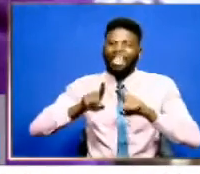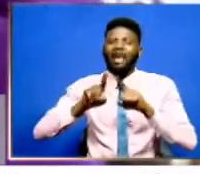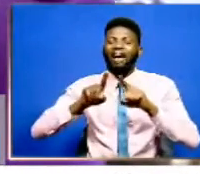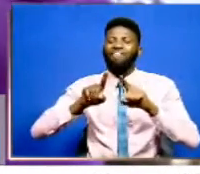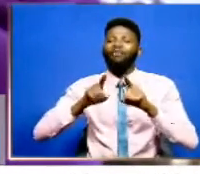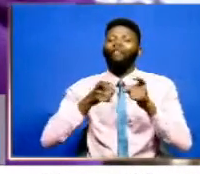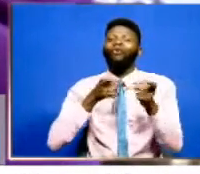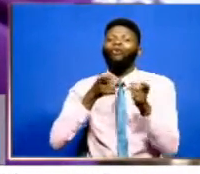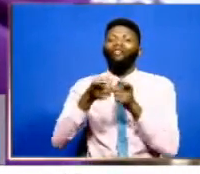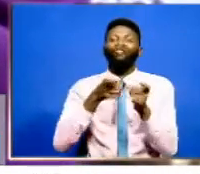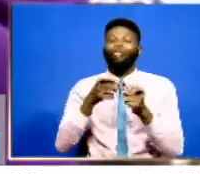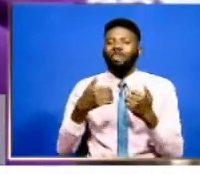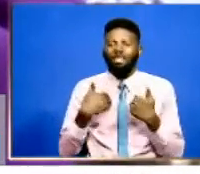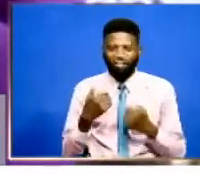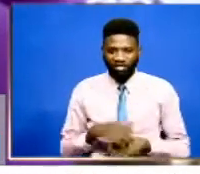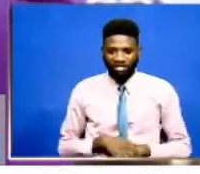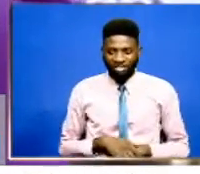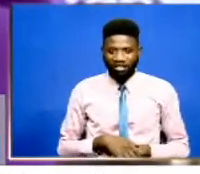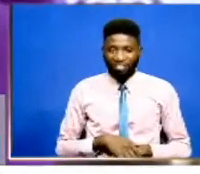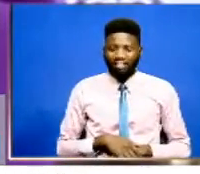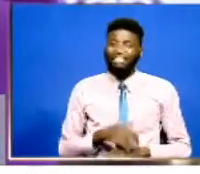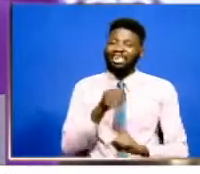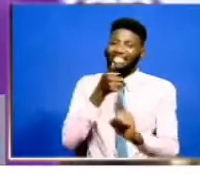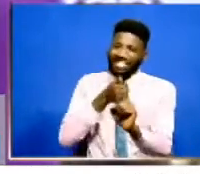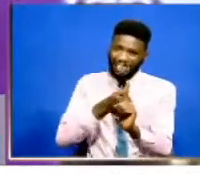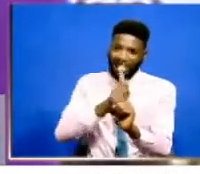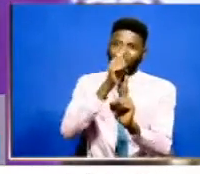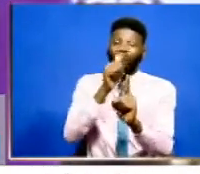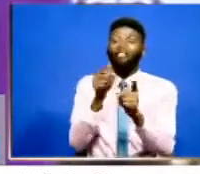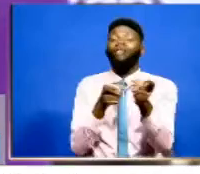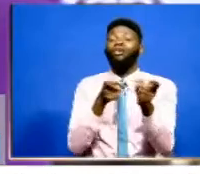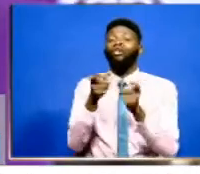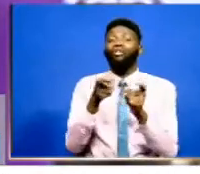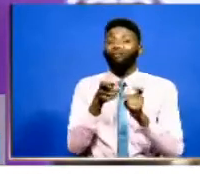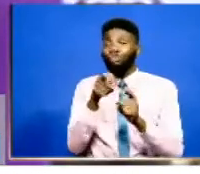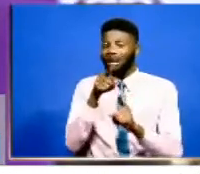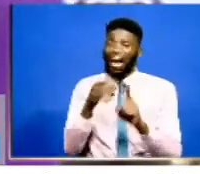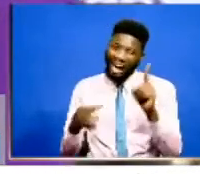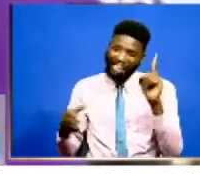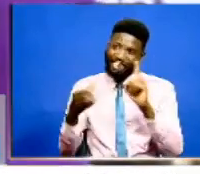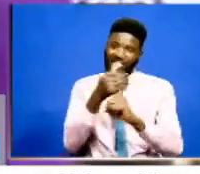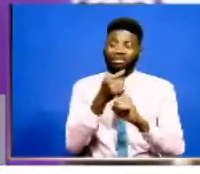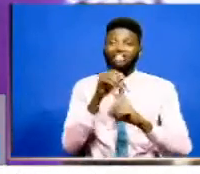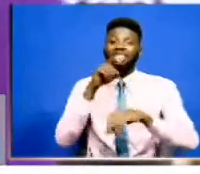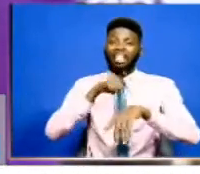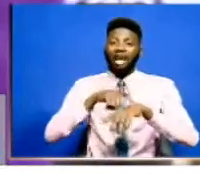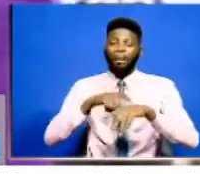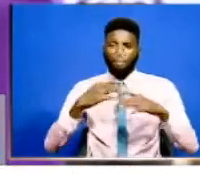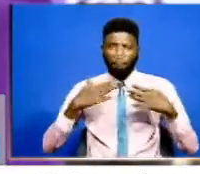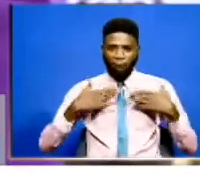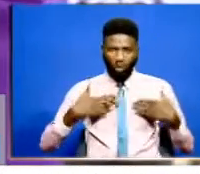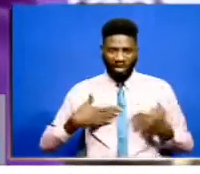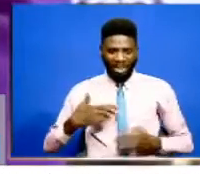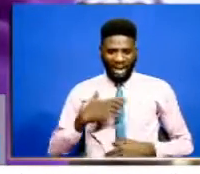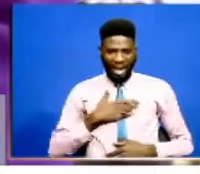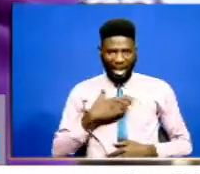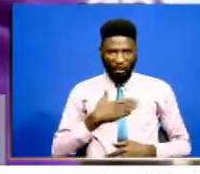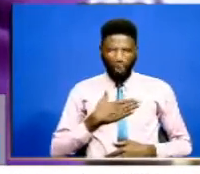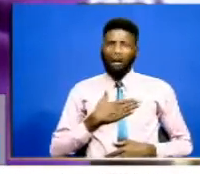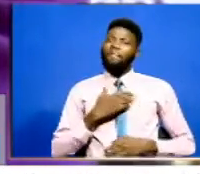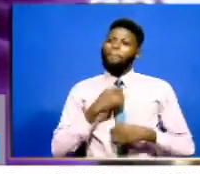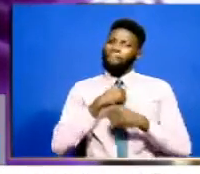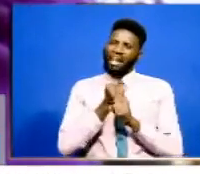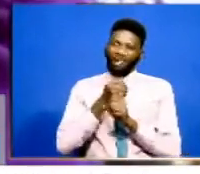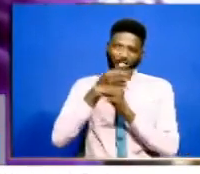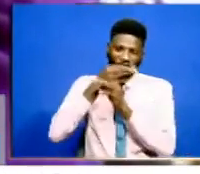self-control. And self-control is what we gain when we are denying our bodies that which we know we